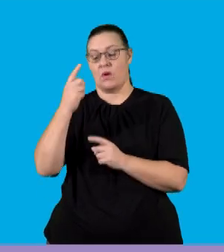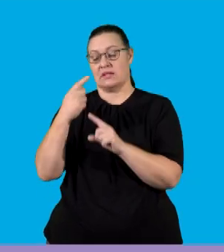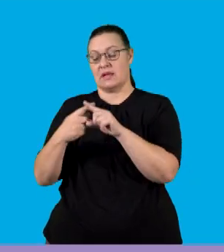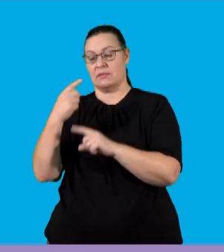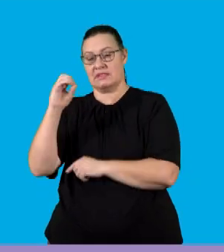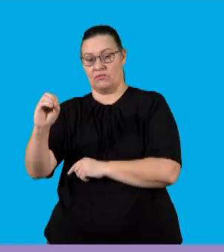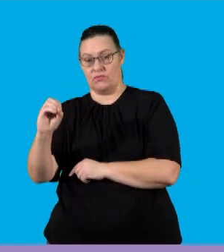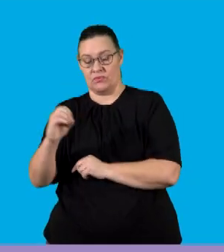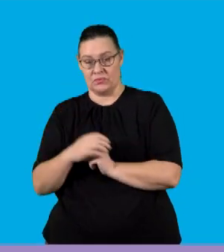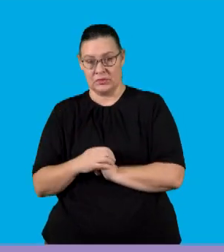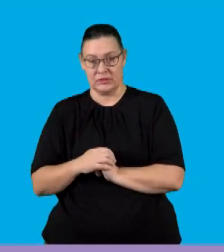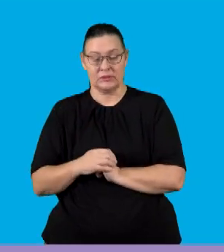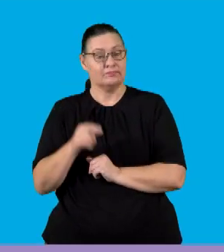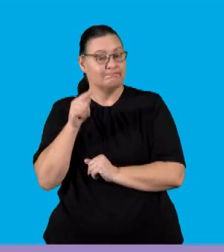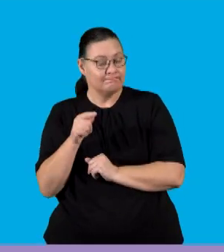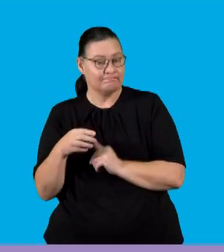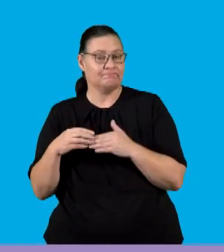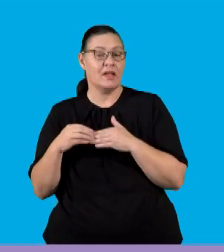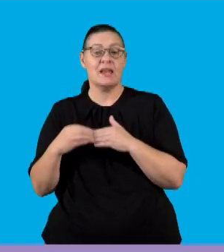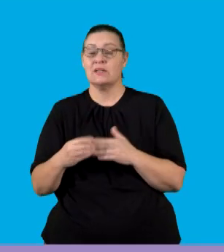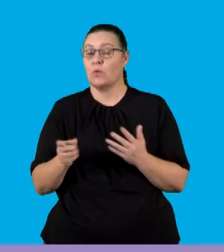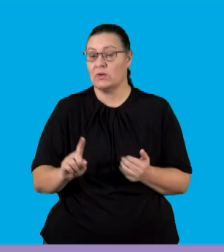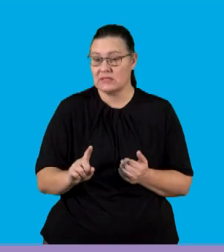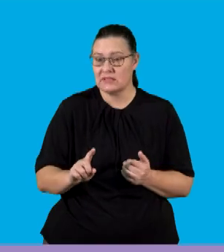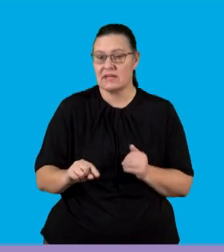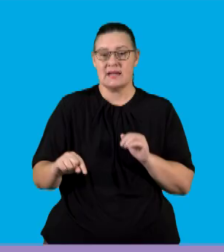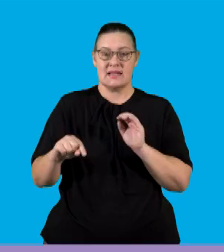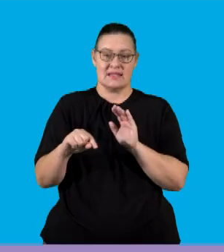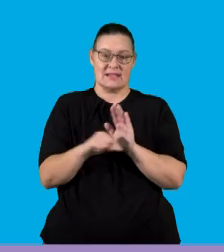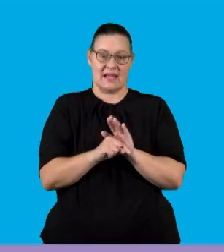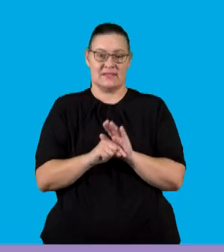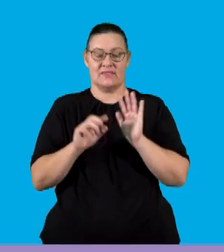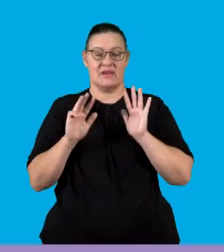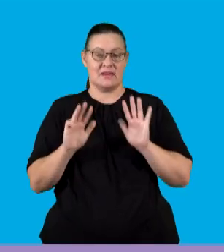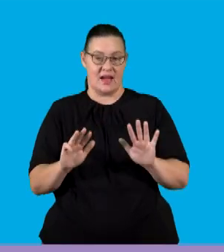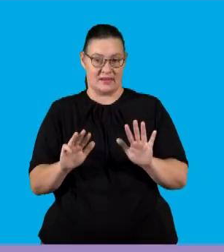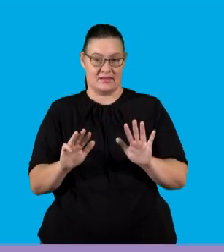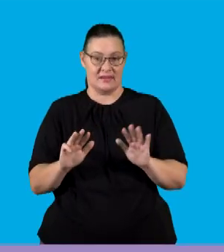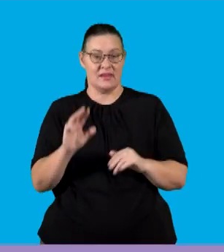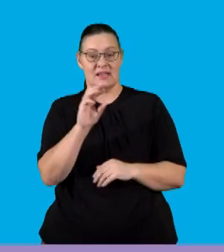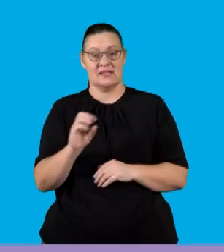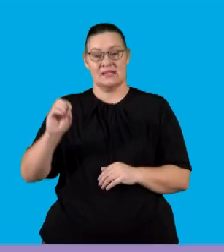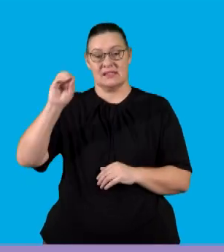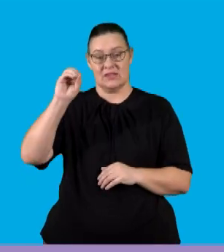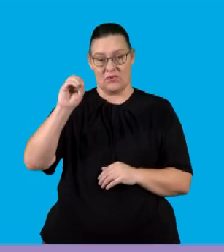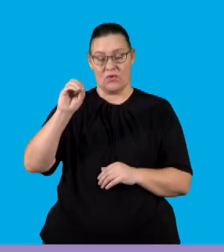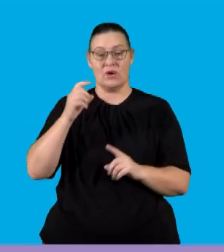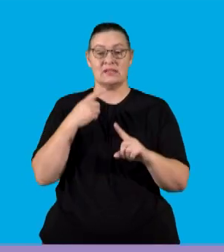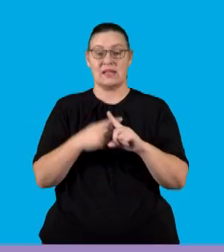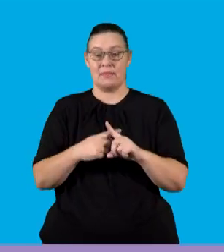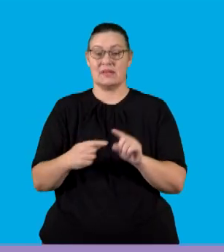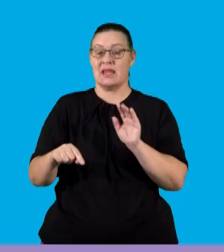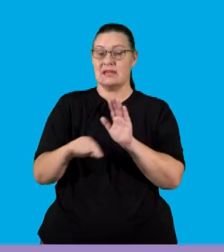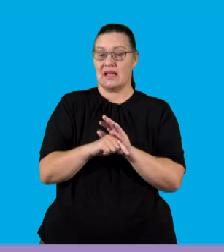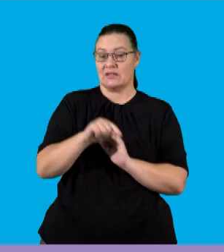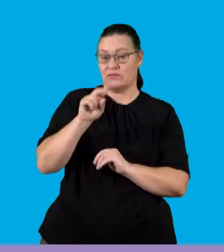0. Now this will lead us to a negative 9 exponent 0 multiplied by a